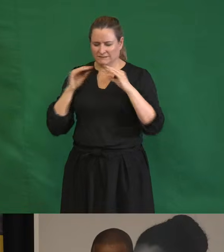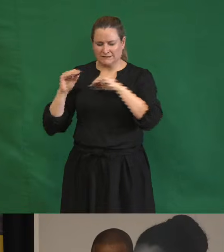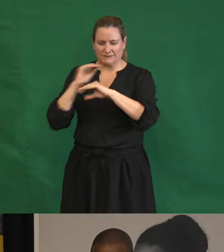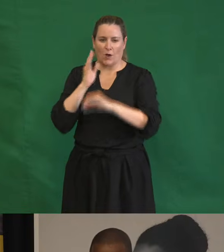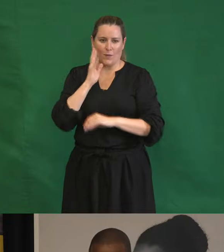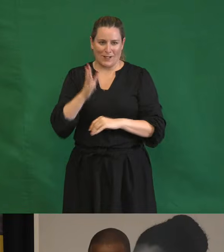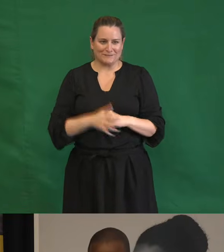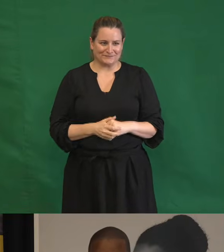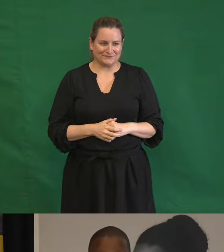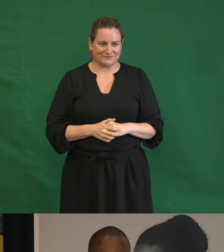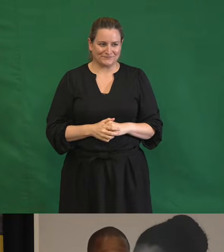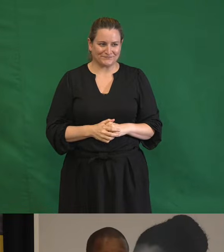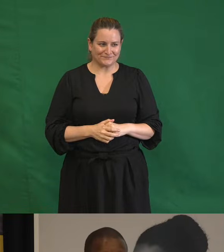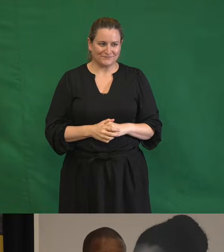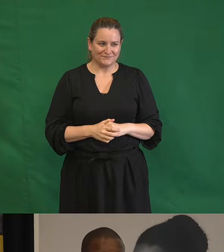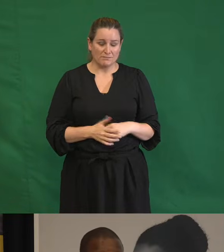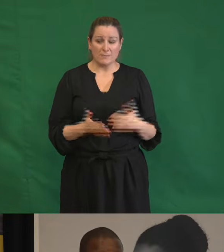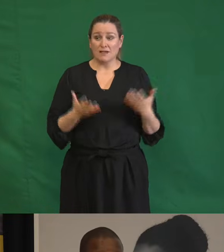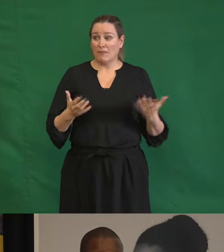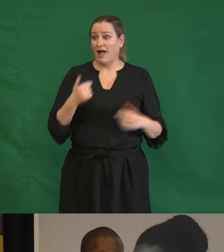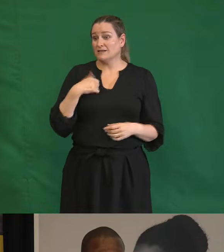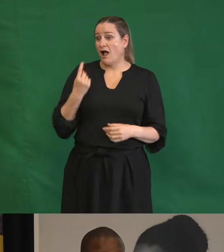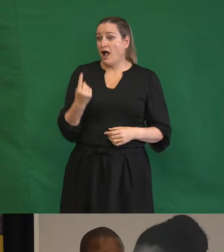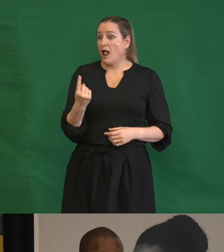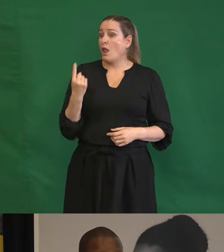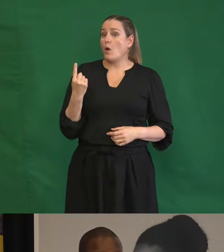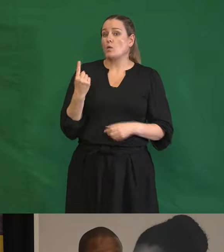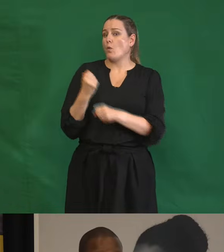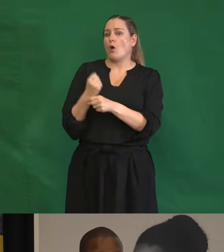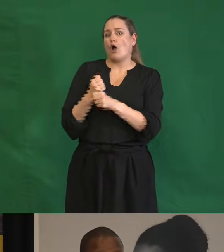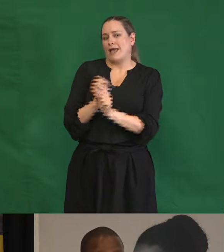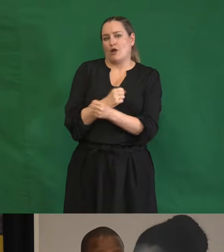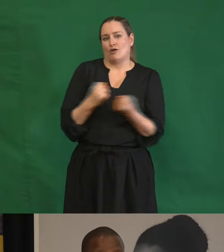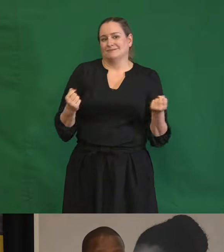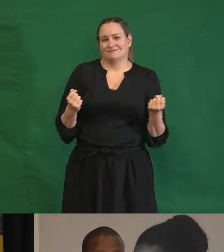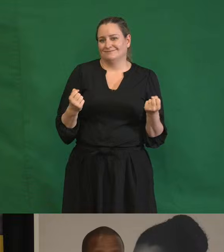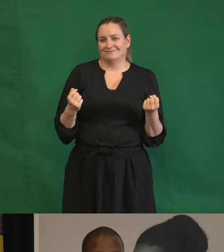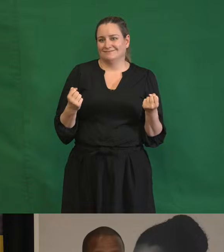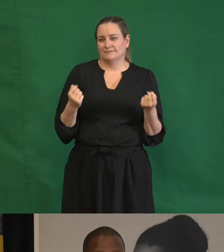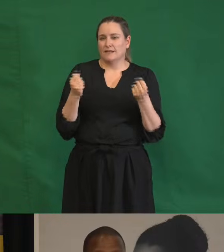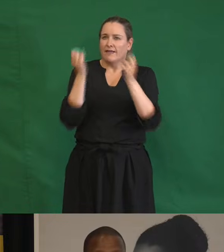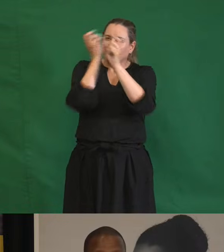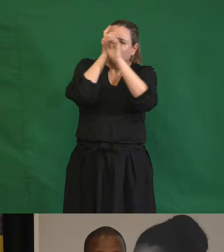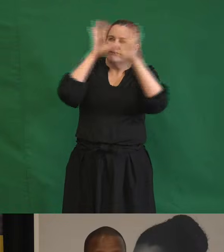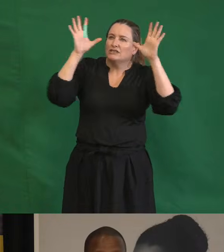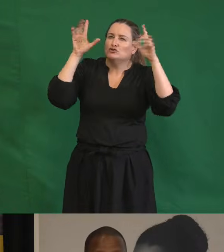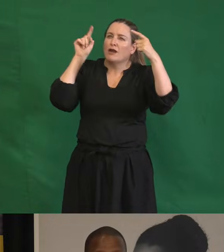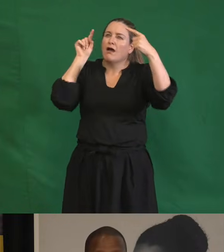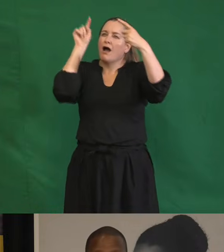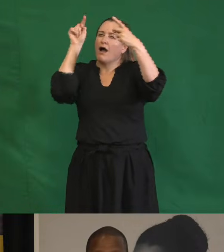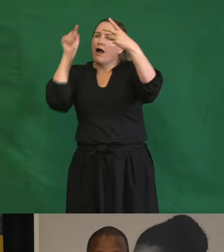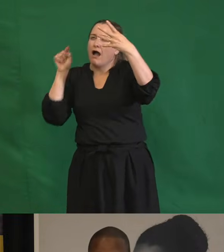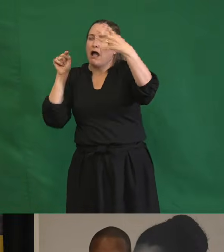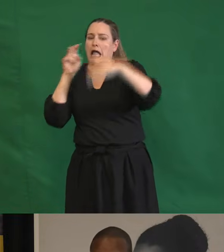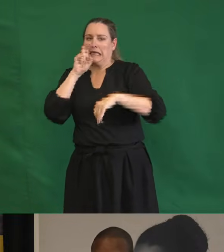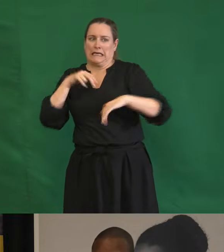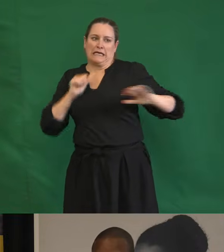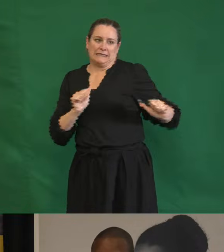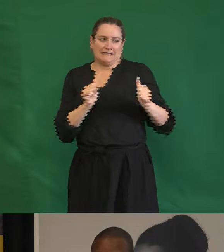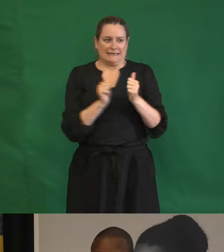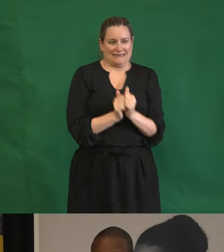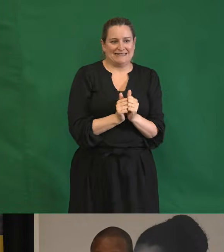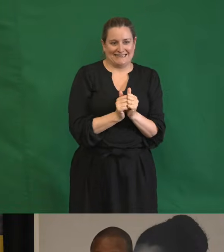need to collaborate in order to achieve the vision that we have set for ourselves. And the vision that is undergirded by Section 6 of